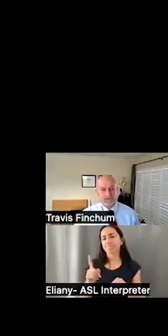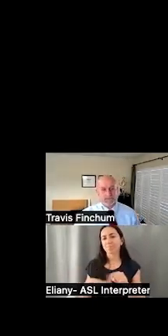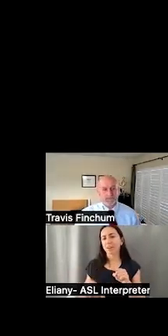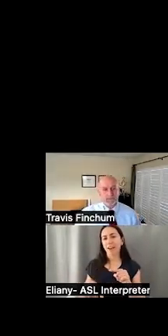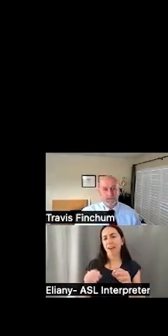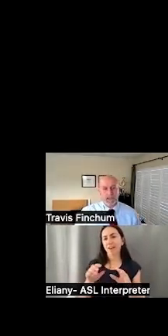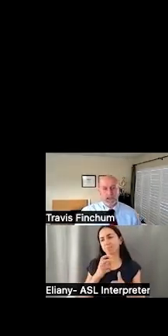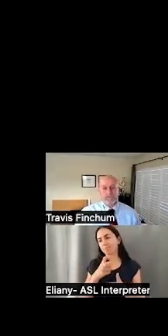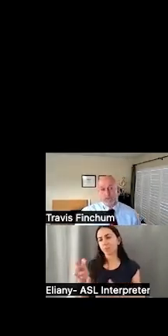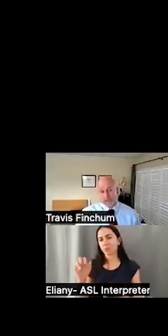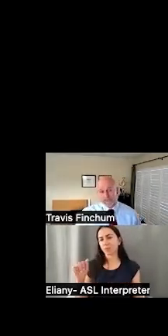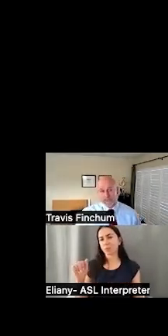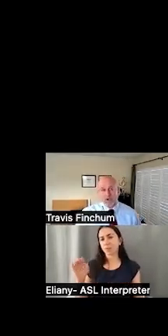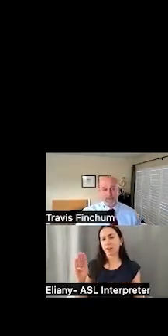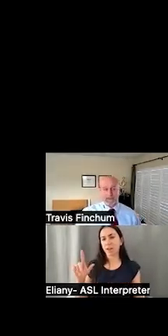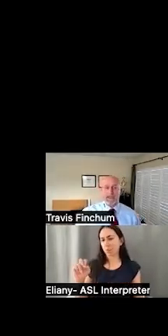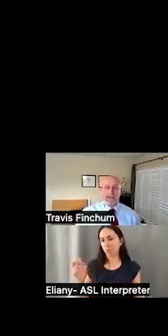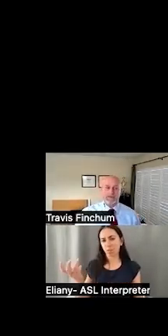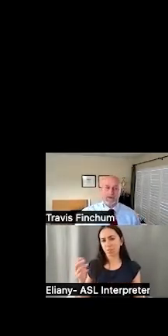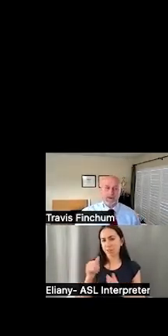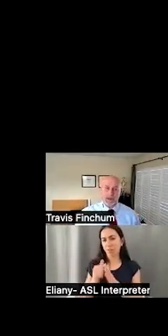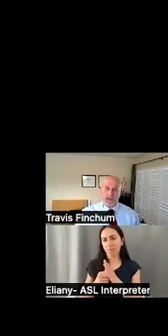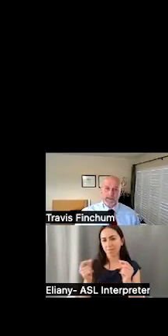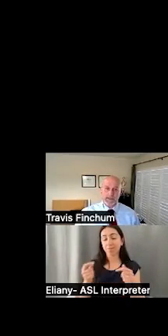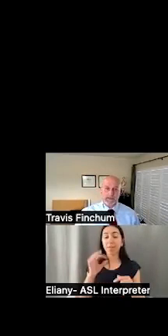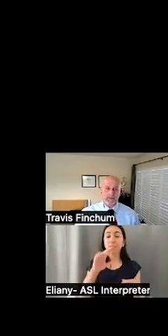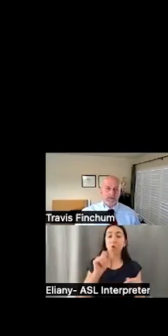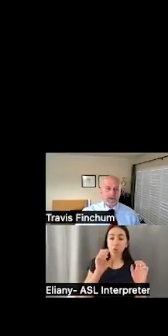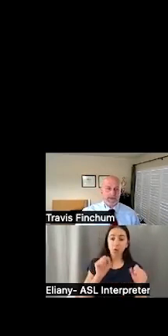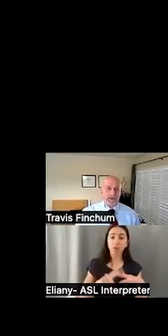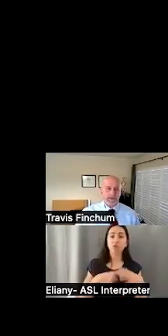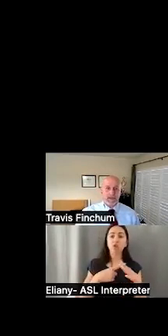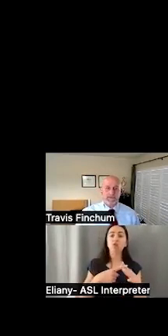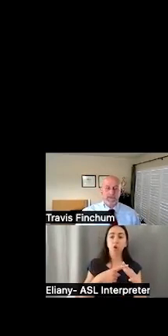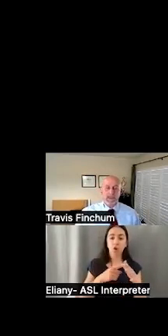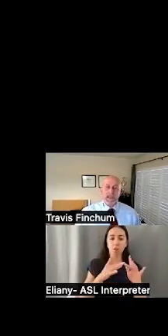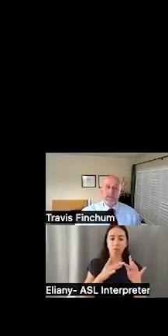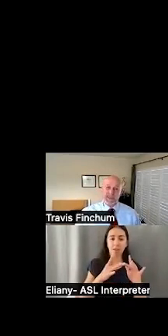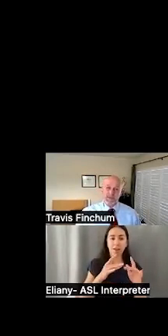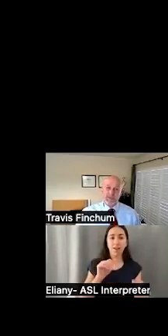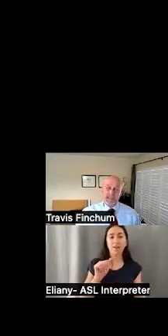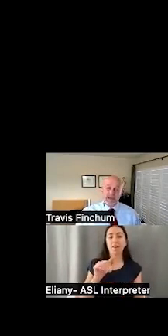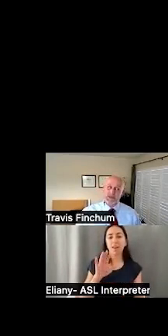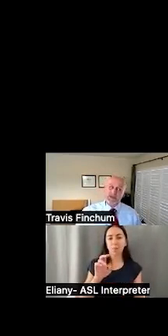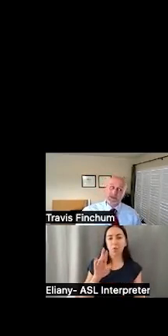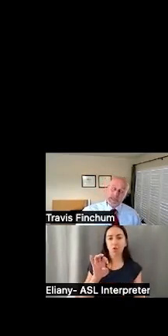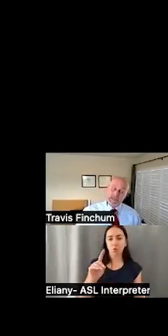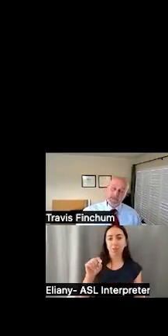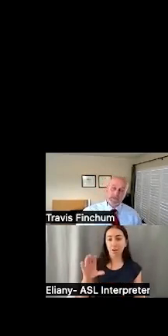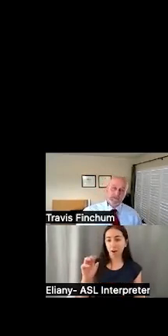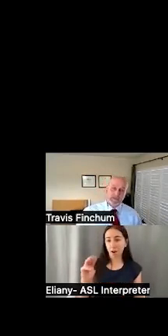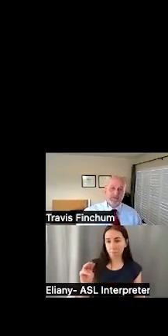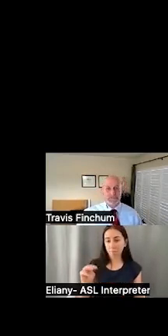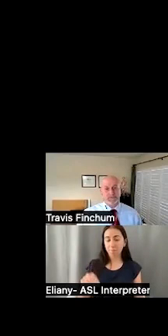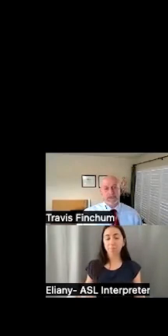anytime soon. Florida's, you open the account online at ableunited.com, and the ABLE account, like